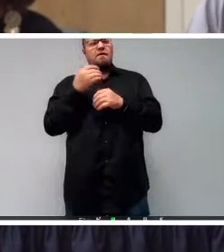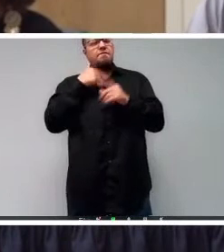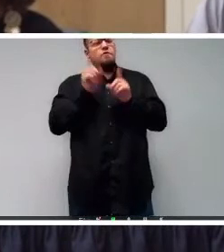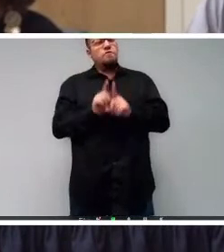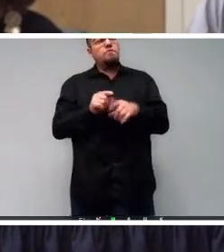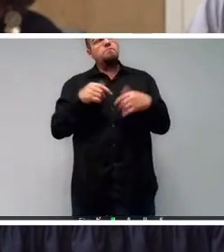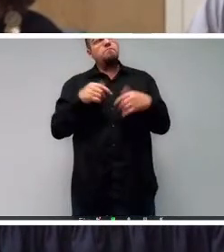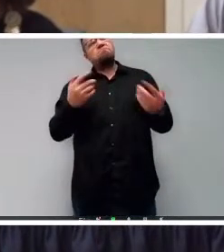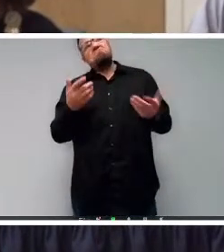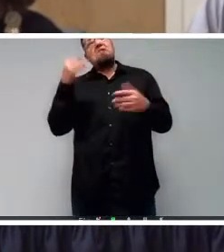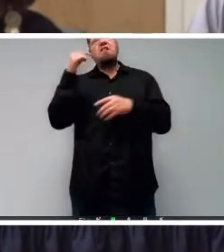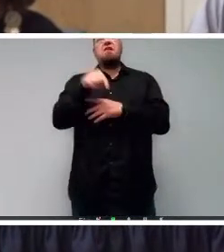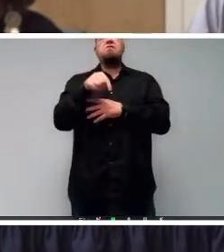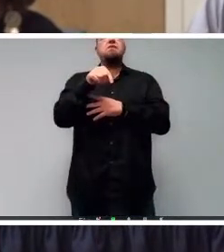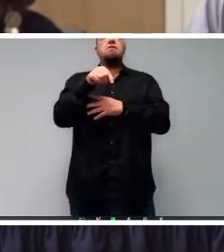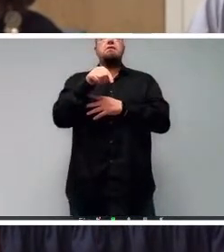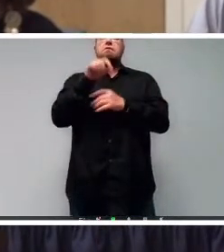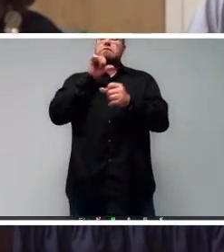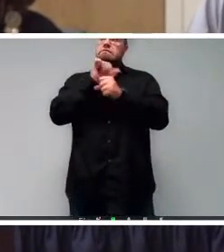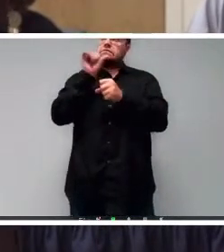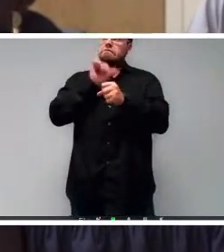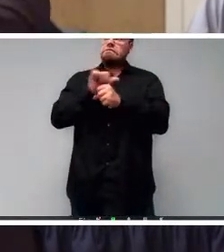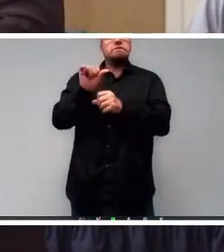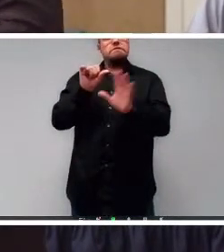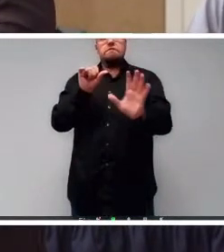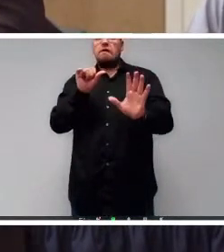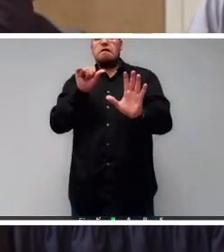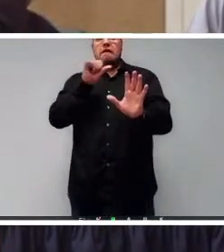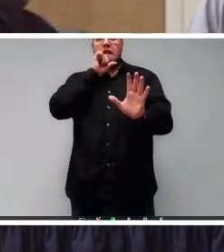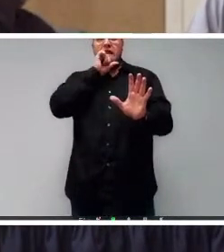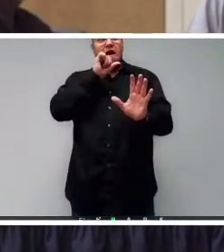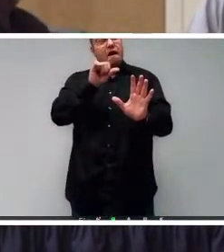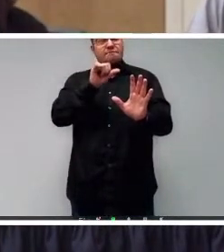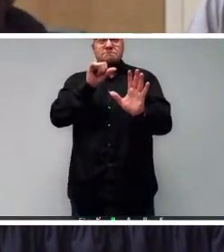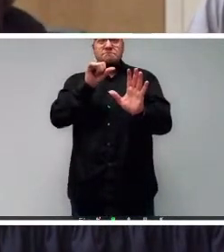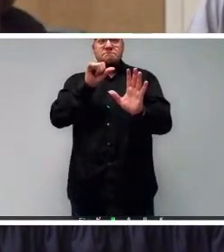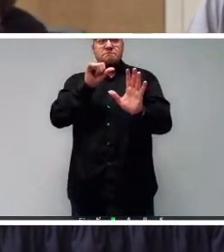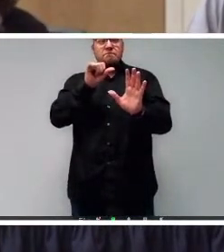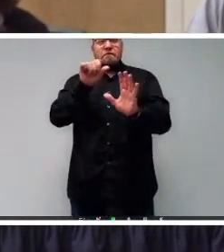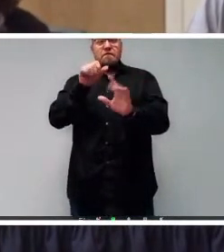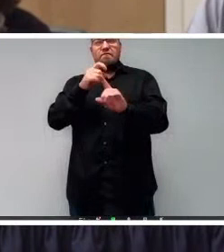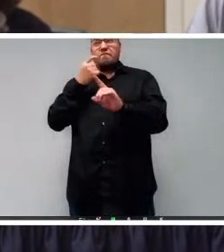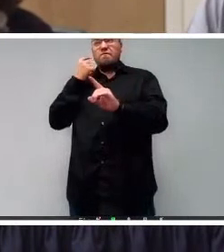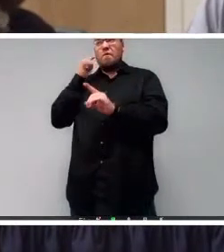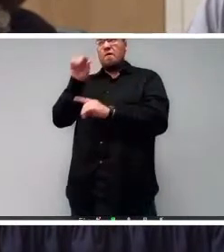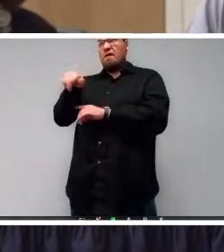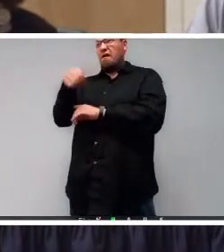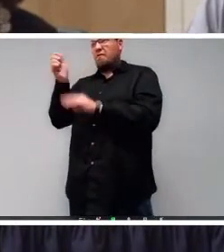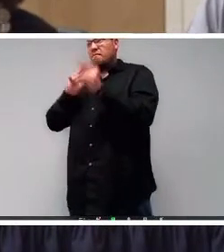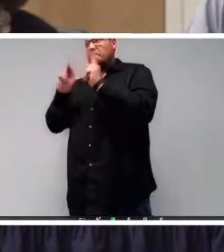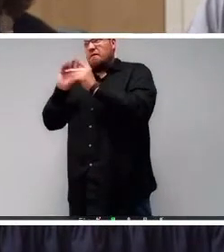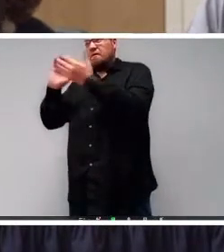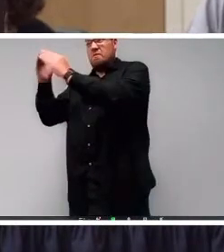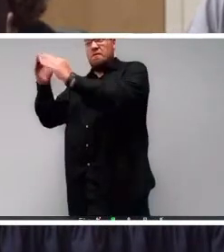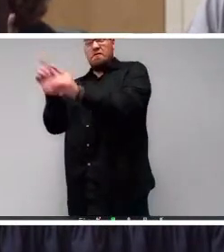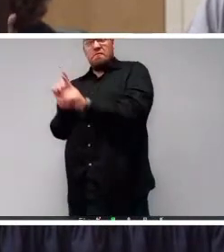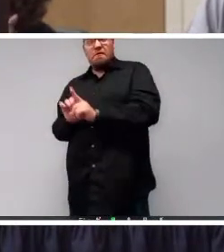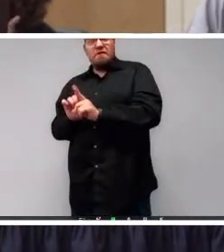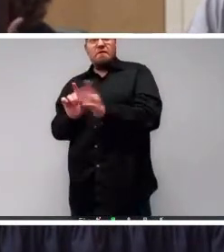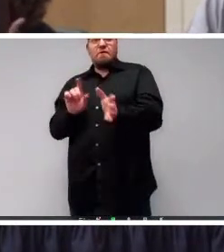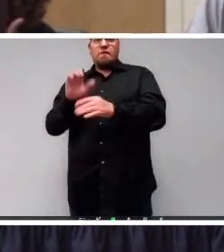This was a labor of love for others in the community as well. Like for instance, Governor